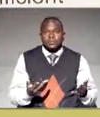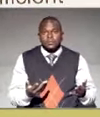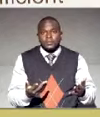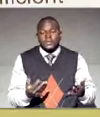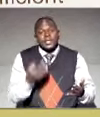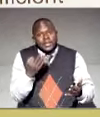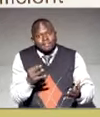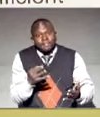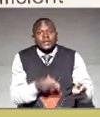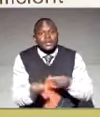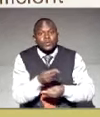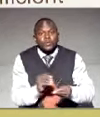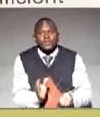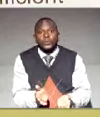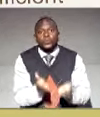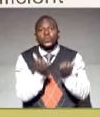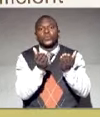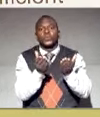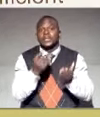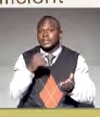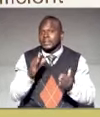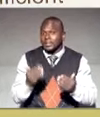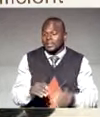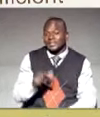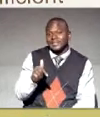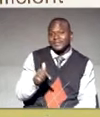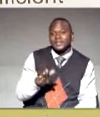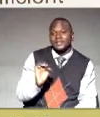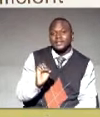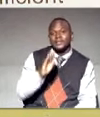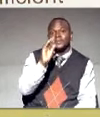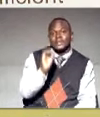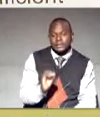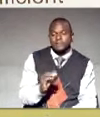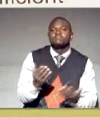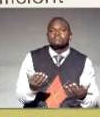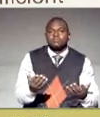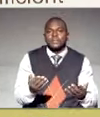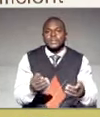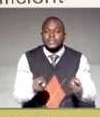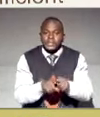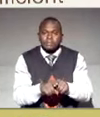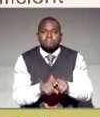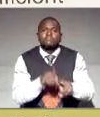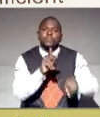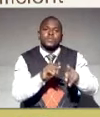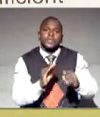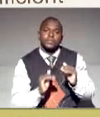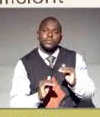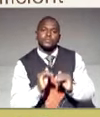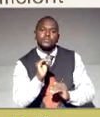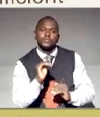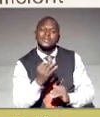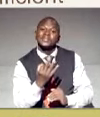If economy grows, let's say at 7-8%, and the population grows at the rate of